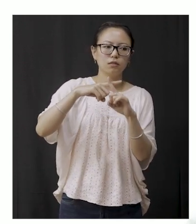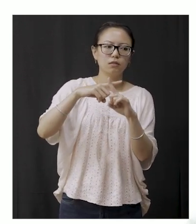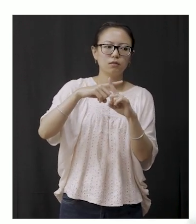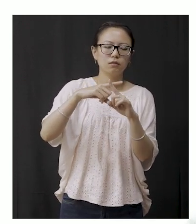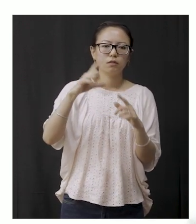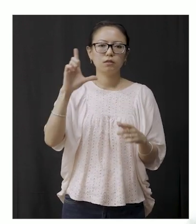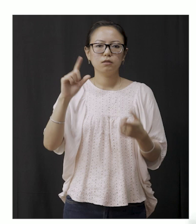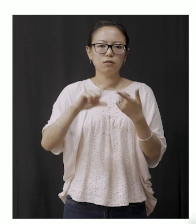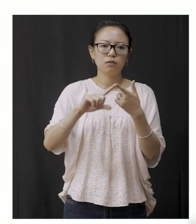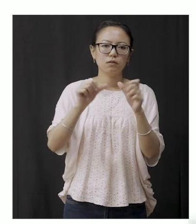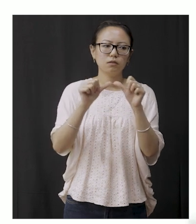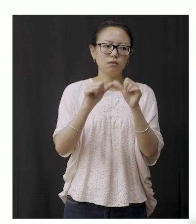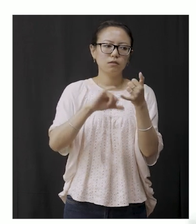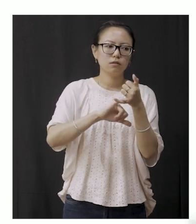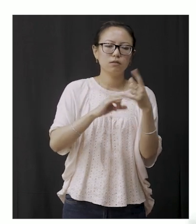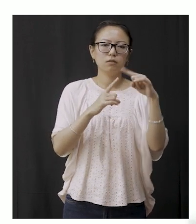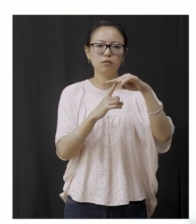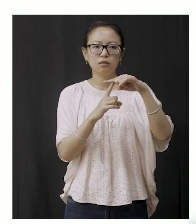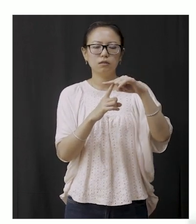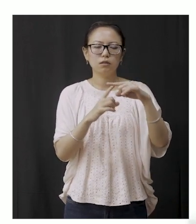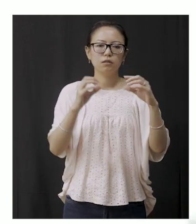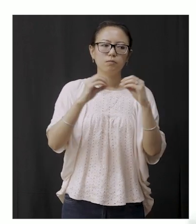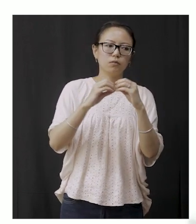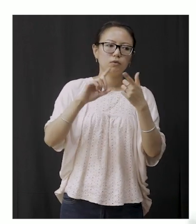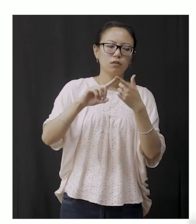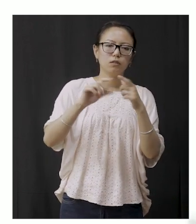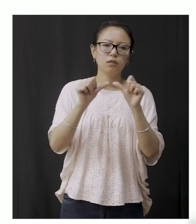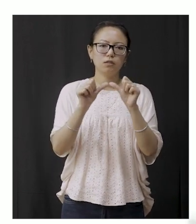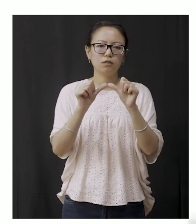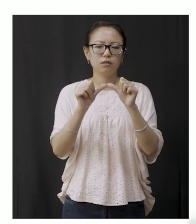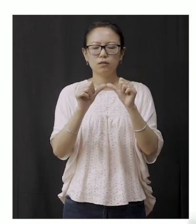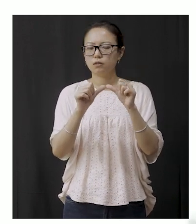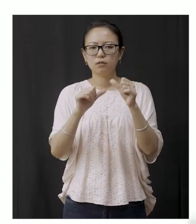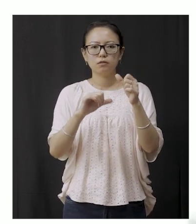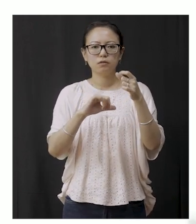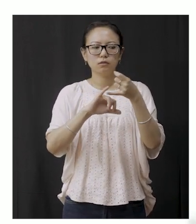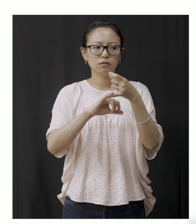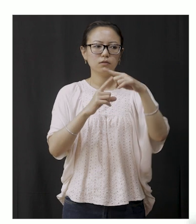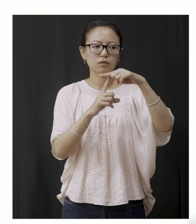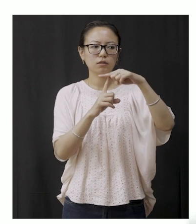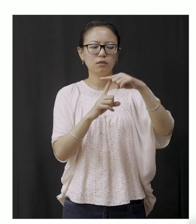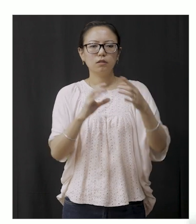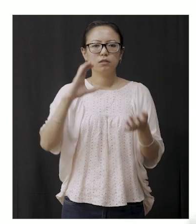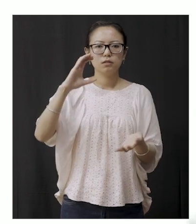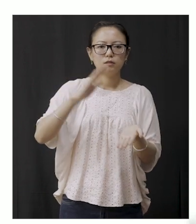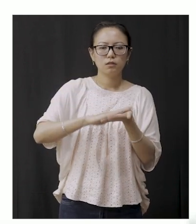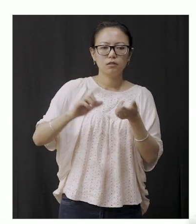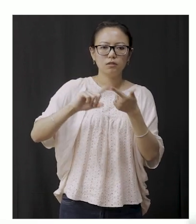chest, best. Now next, night, light,